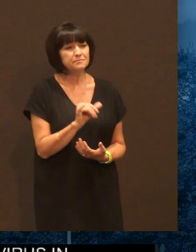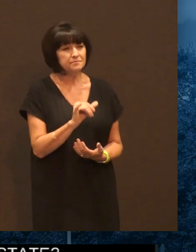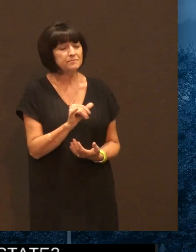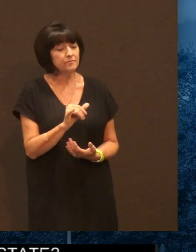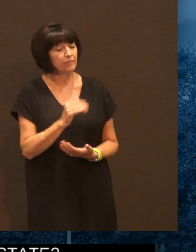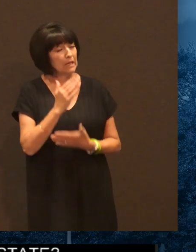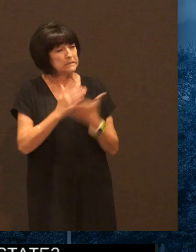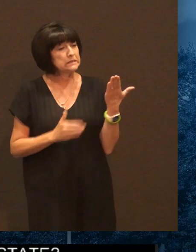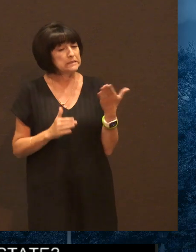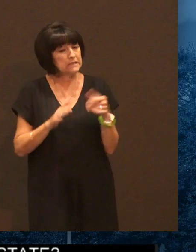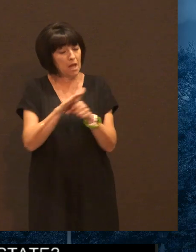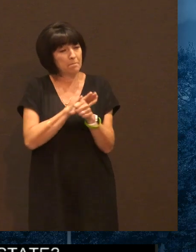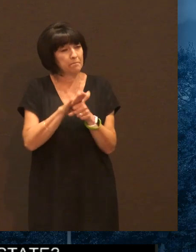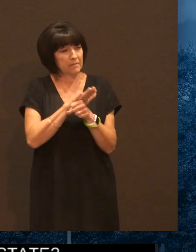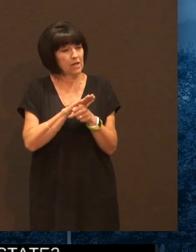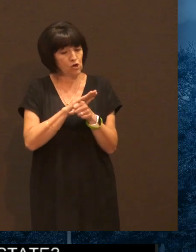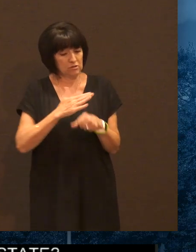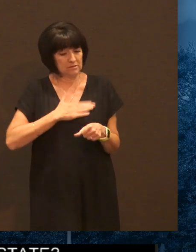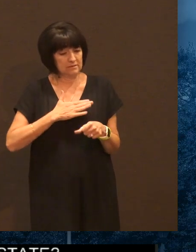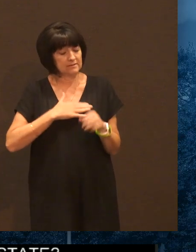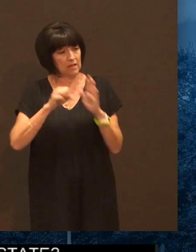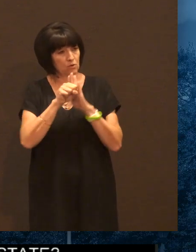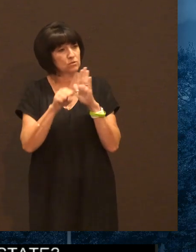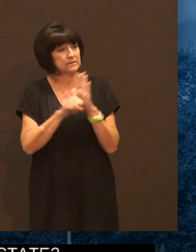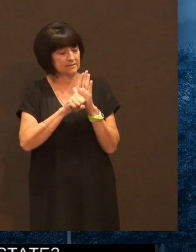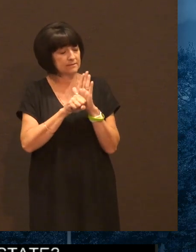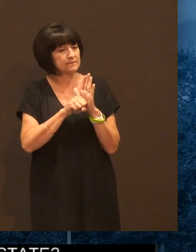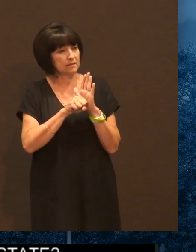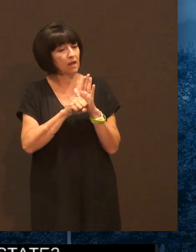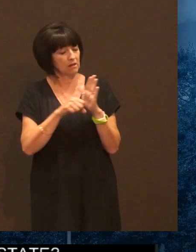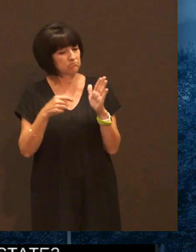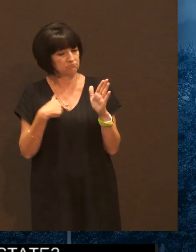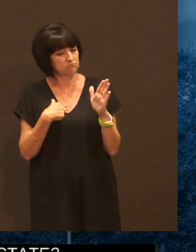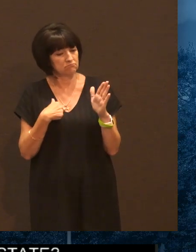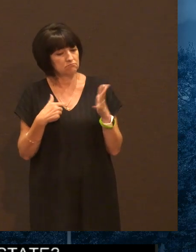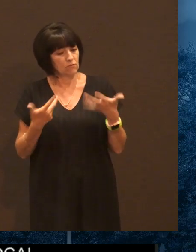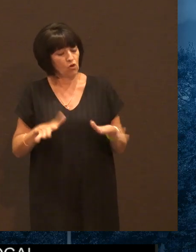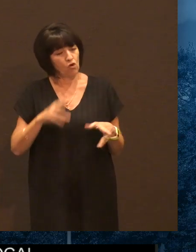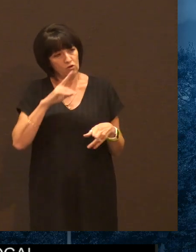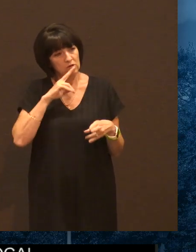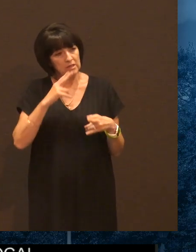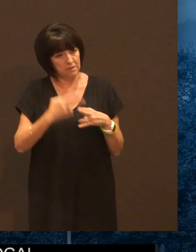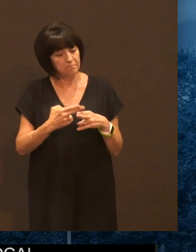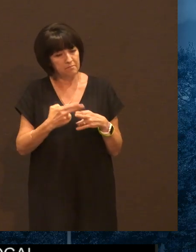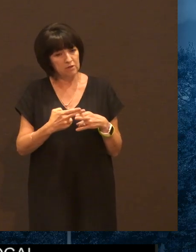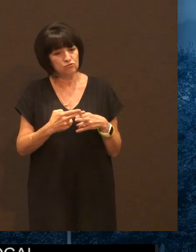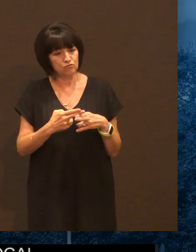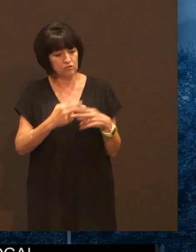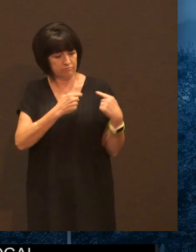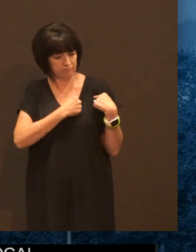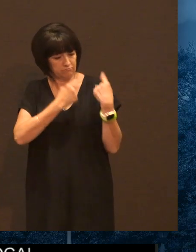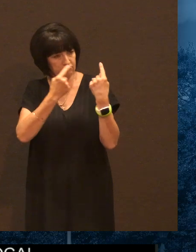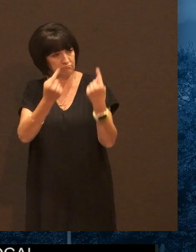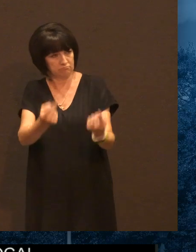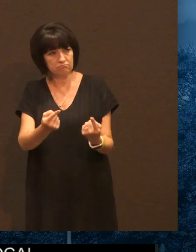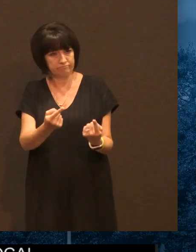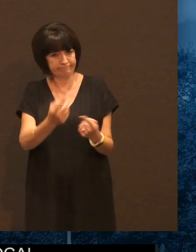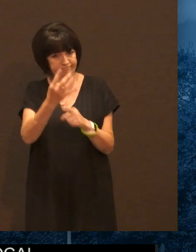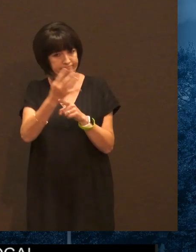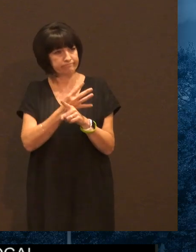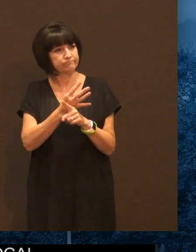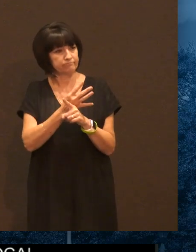sub areas here in our state. We've talked about it at these briefings for the last several months in terms of